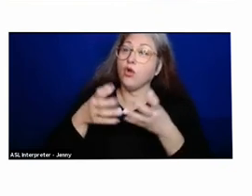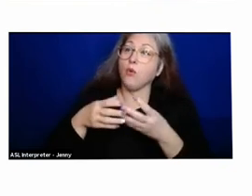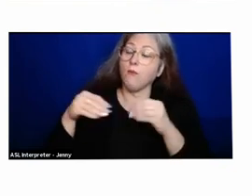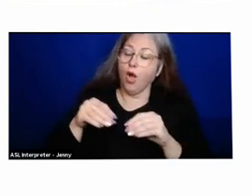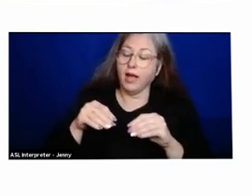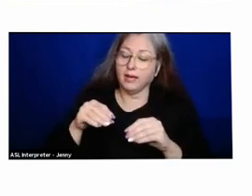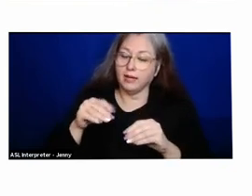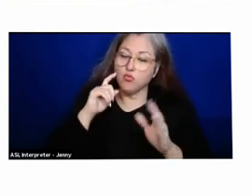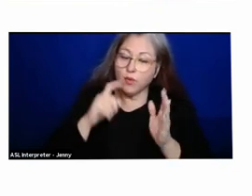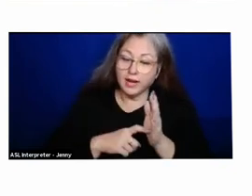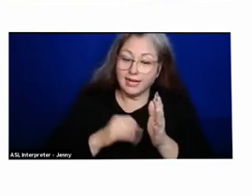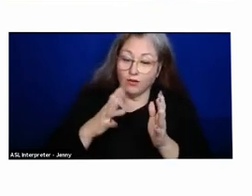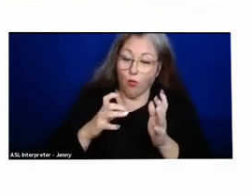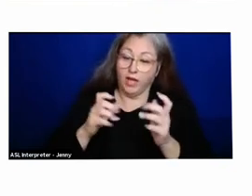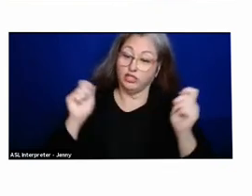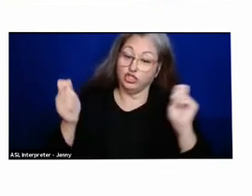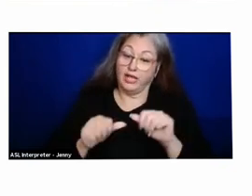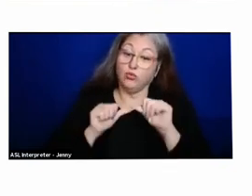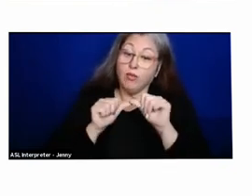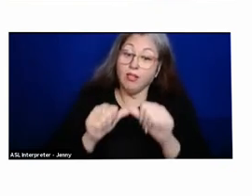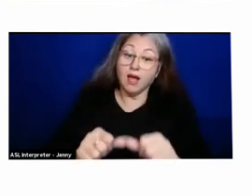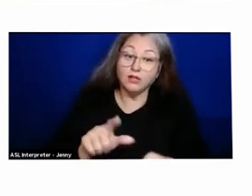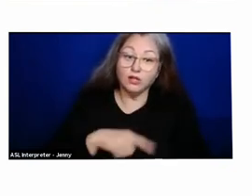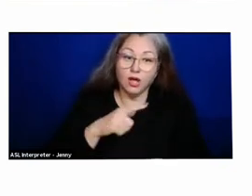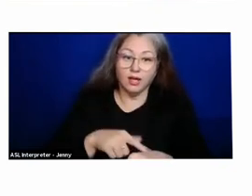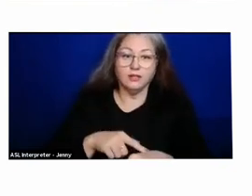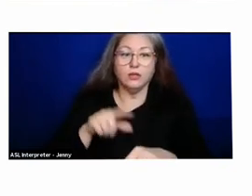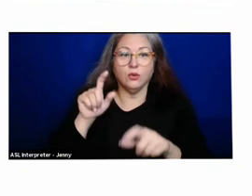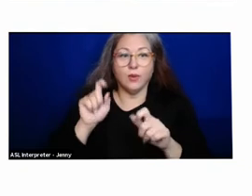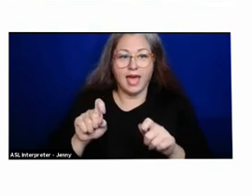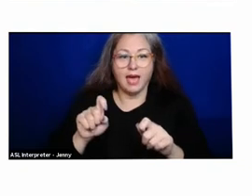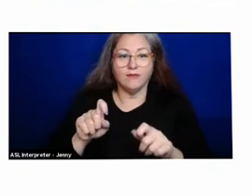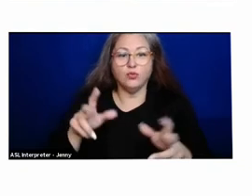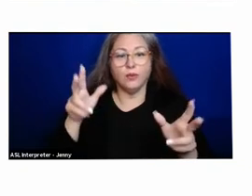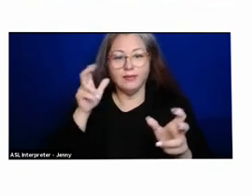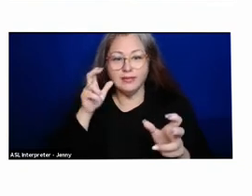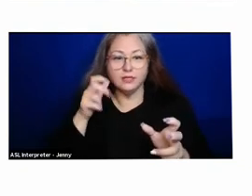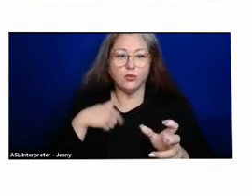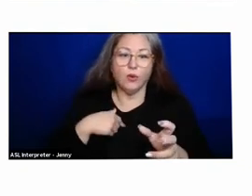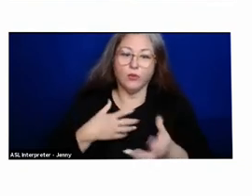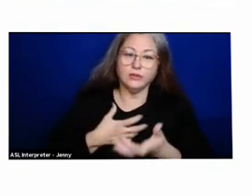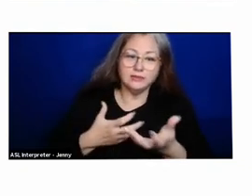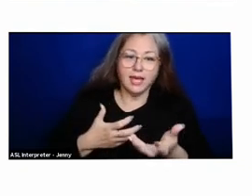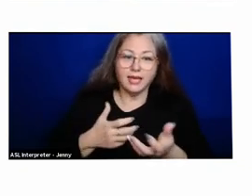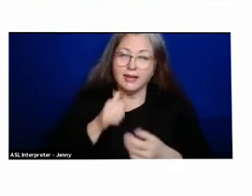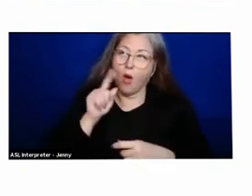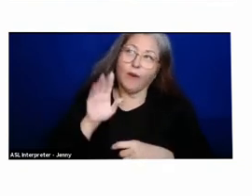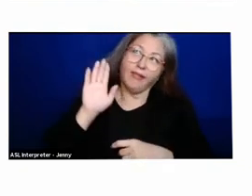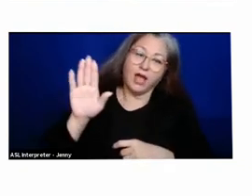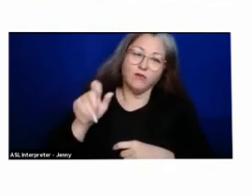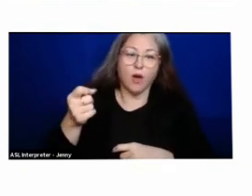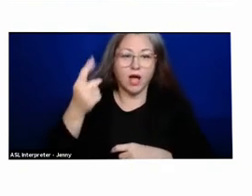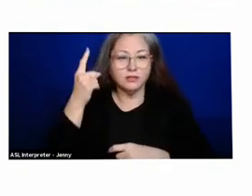make long-lasting change, they'll have to center voices other than their own. You have to understand what